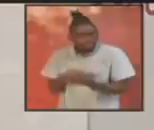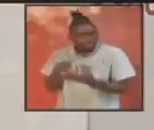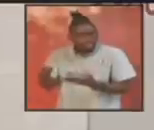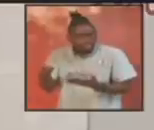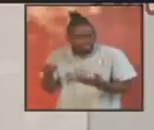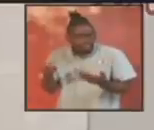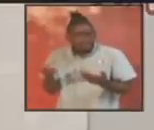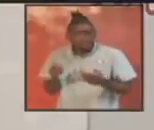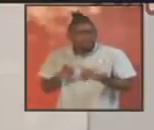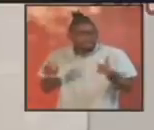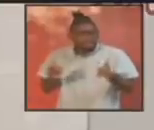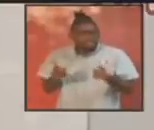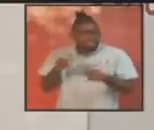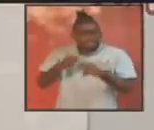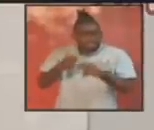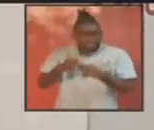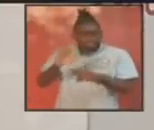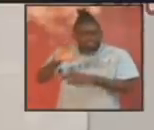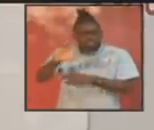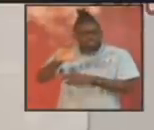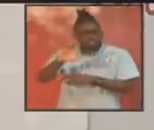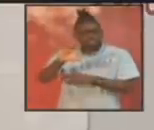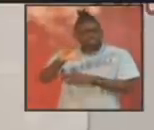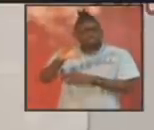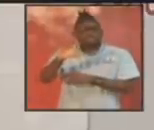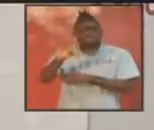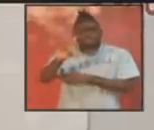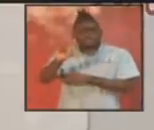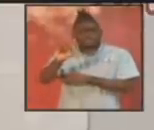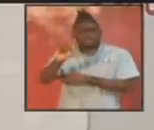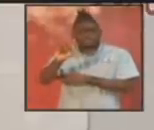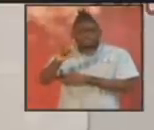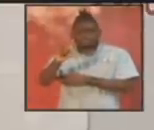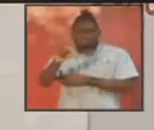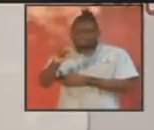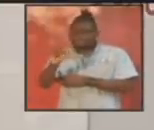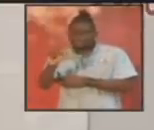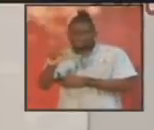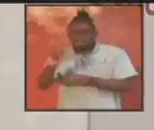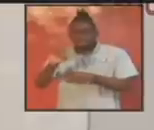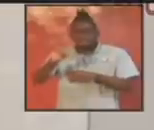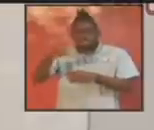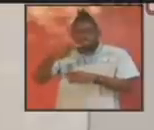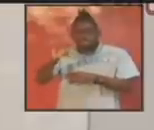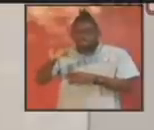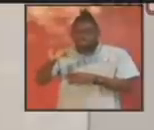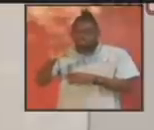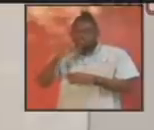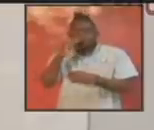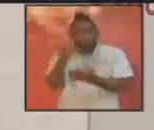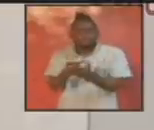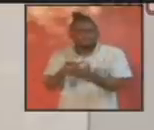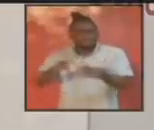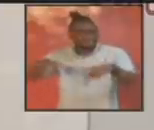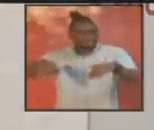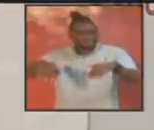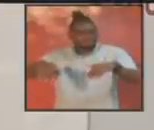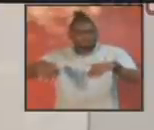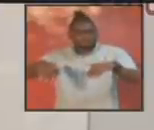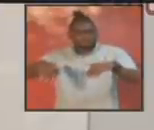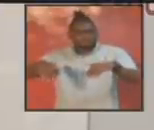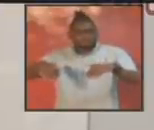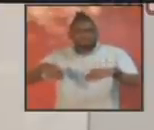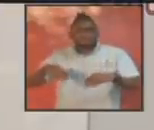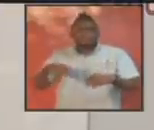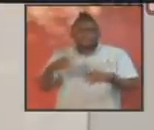Covaxin has not achieved WHO approval, and there was the opportunity to sell Covaxin to CARICOM member